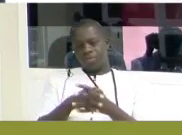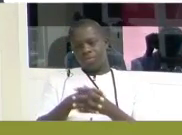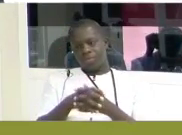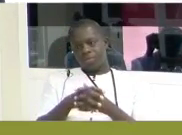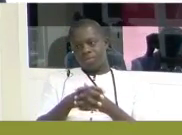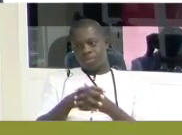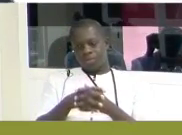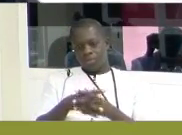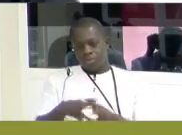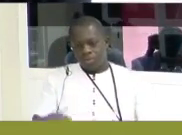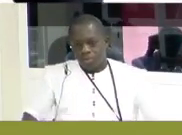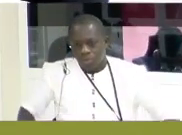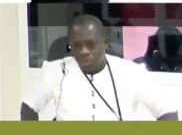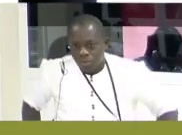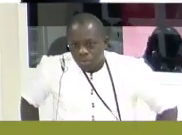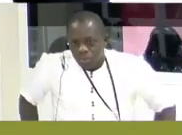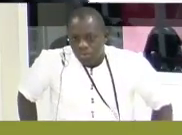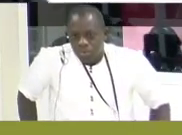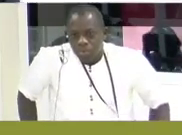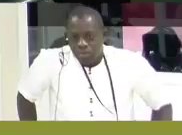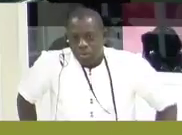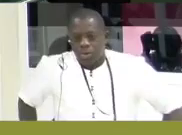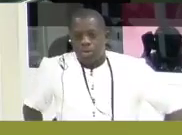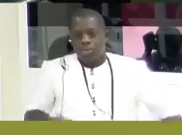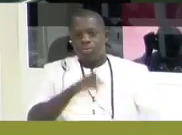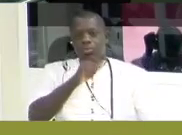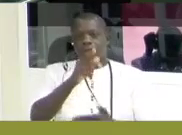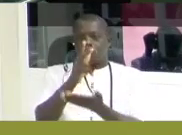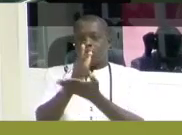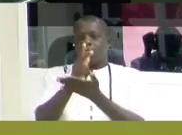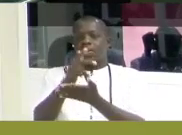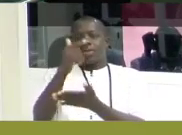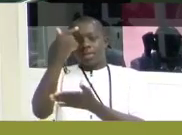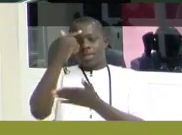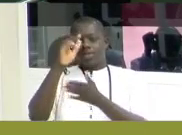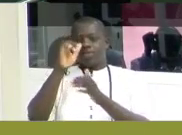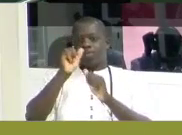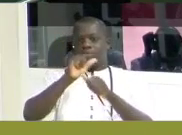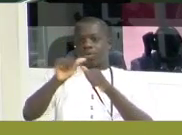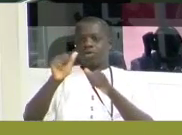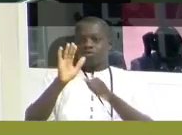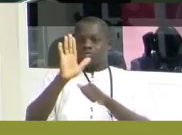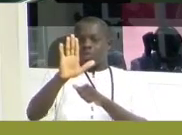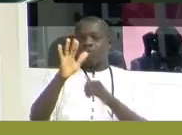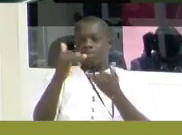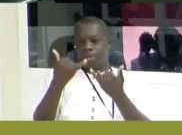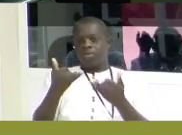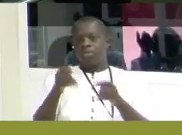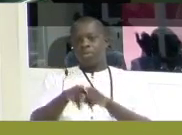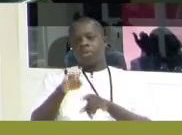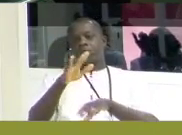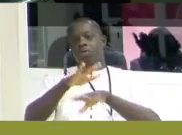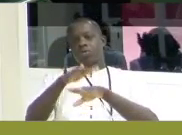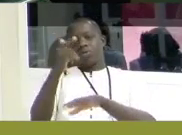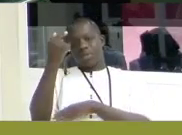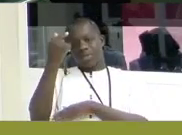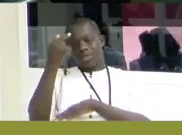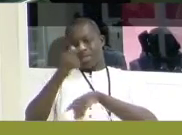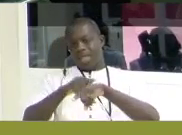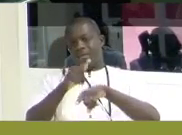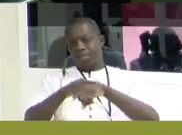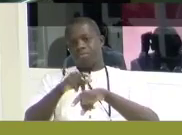Mr. Witness, before we go there, I think we'll have to stop for now. I'm aware of the time, Mr.